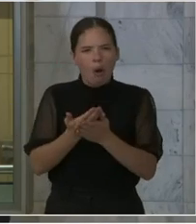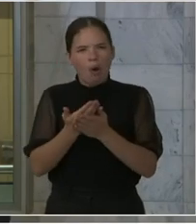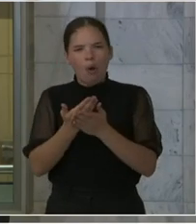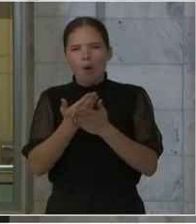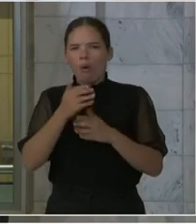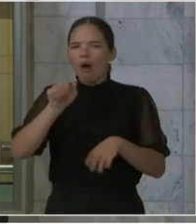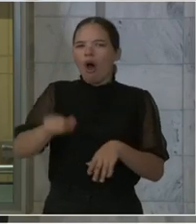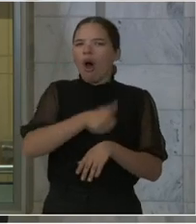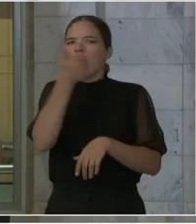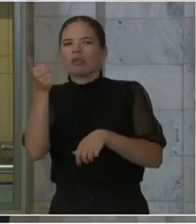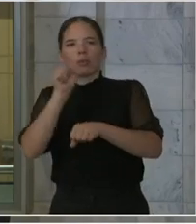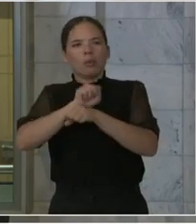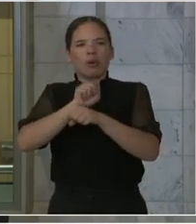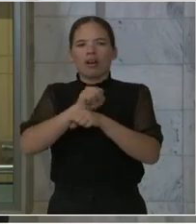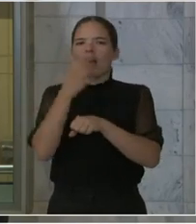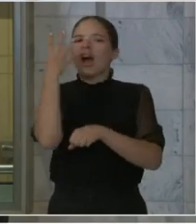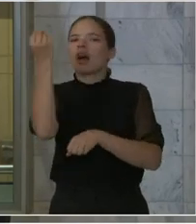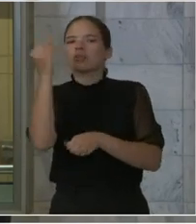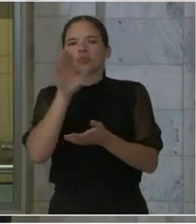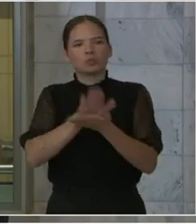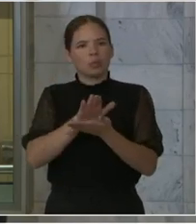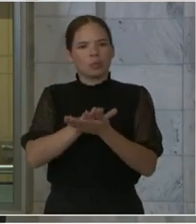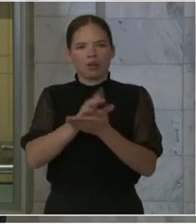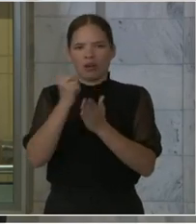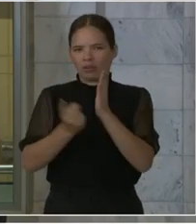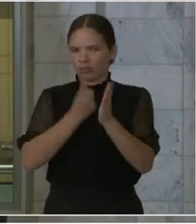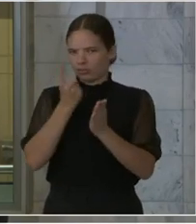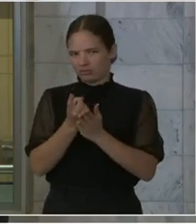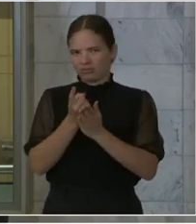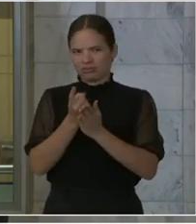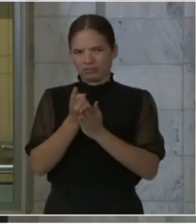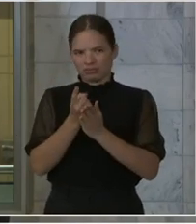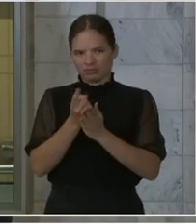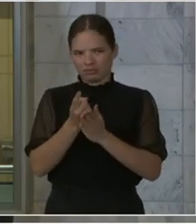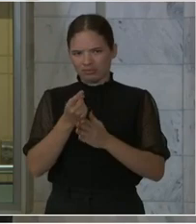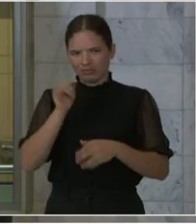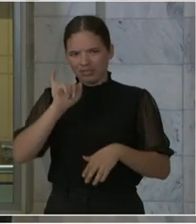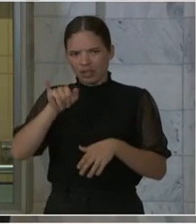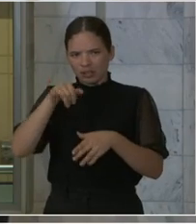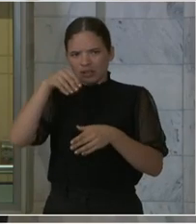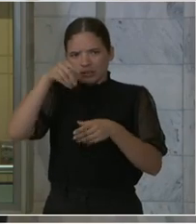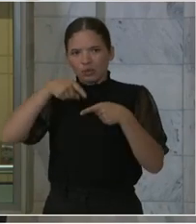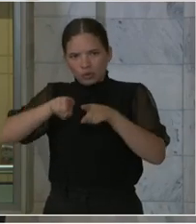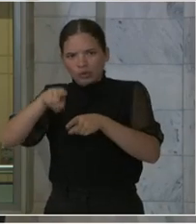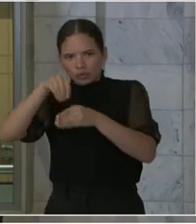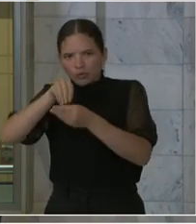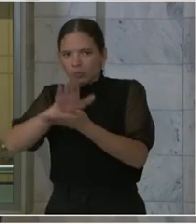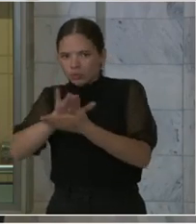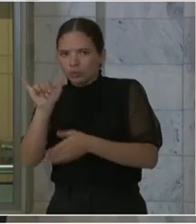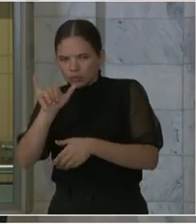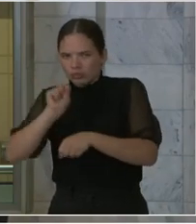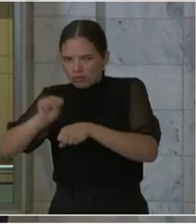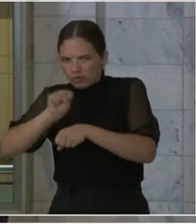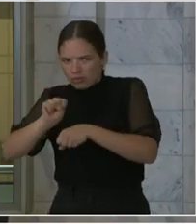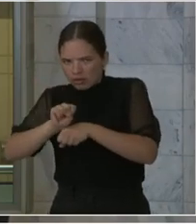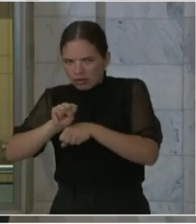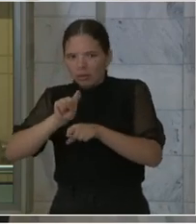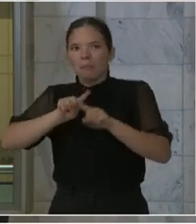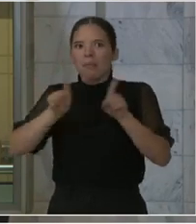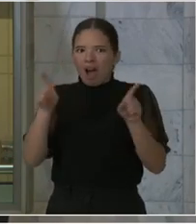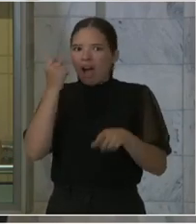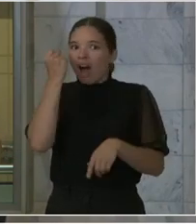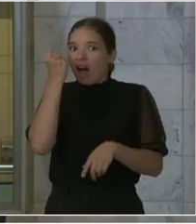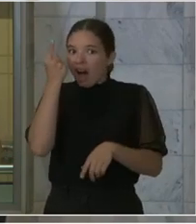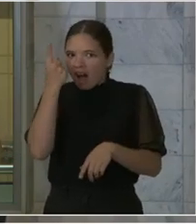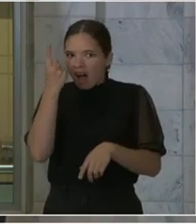school hours. Our school leaders work arduously within the schools, but then particularly during the past pandemic, our members